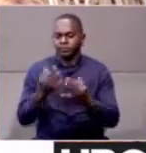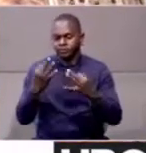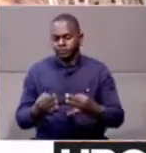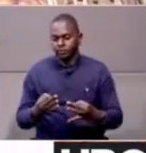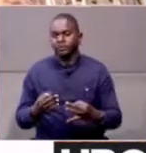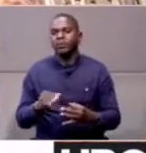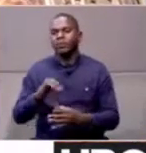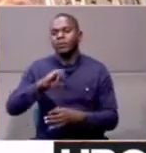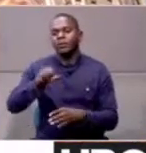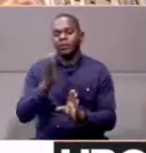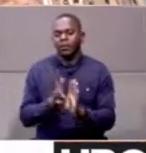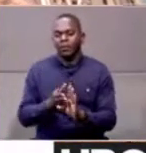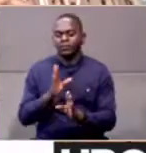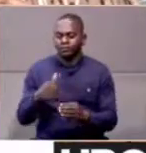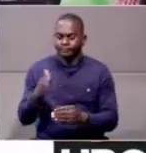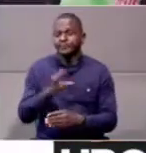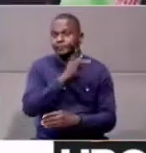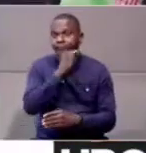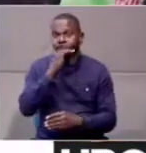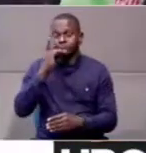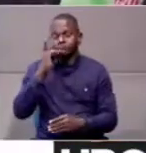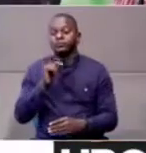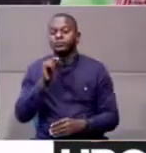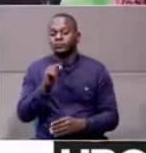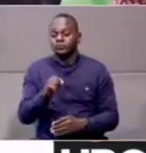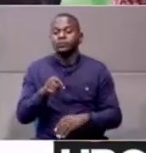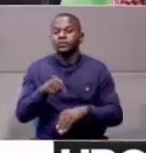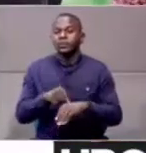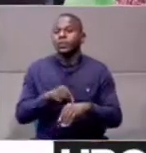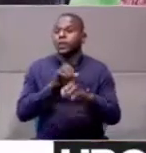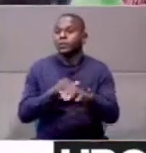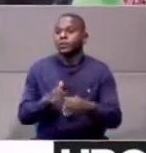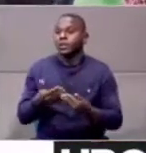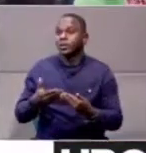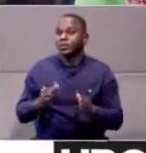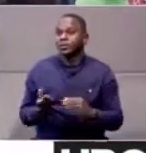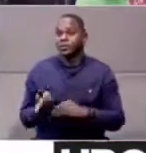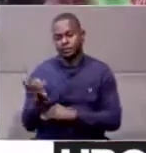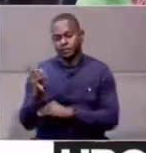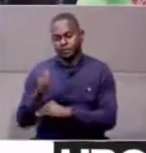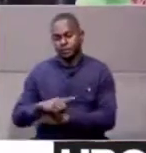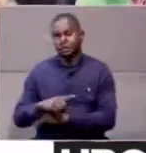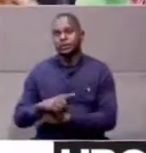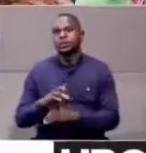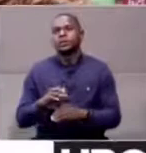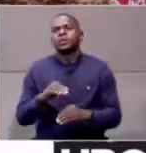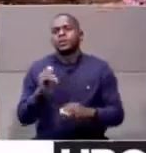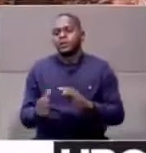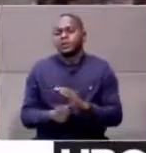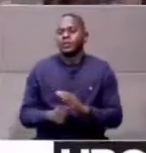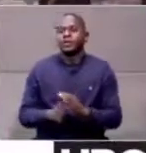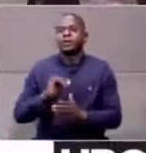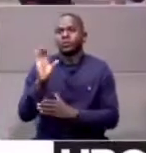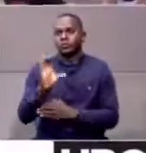July after the dry spell got something. This was during a farmers' open day held in Nabila Took. The Deputy Resident